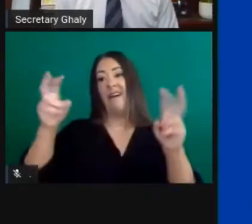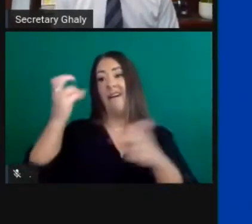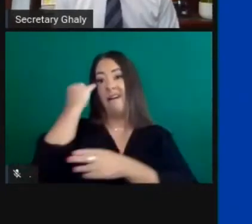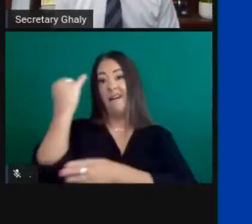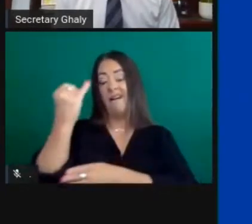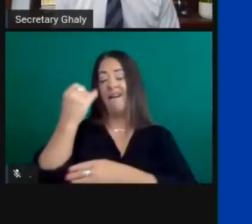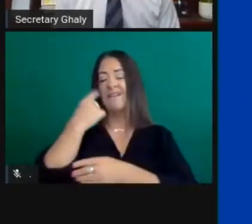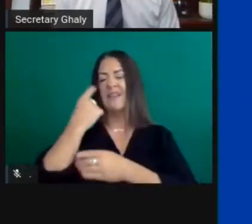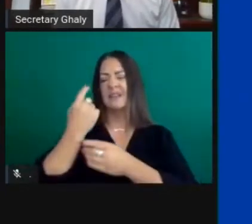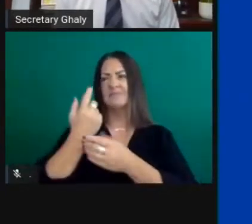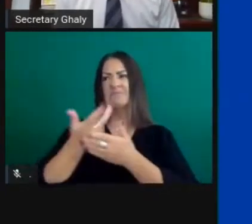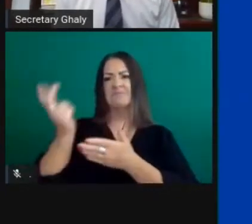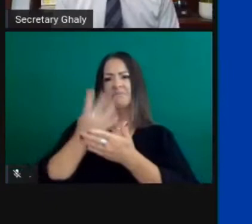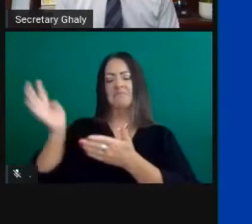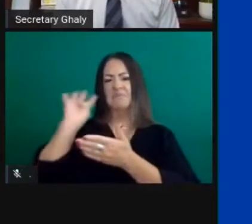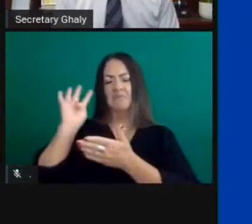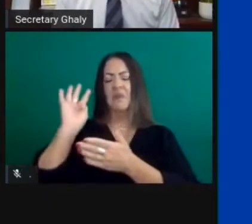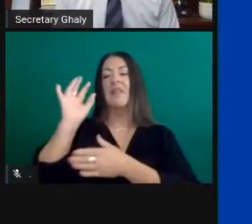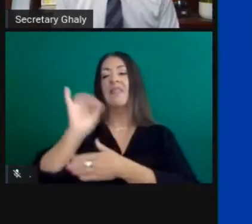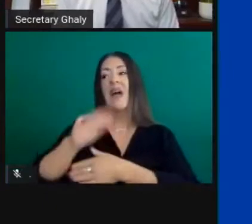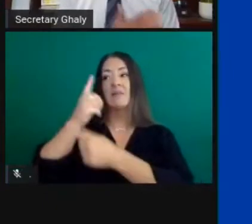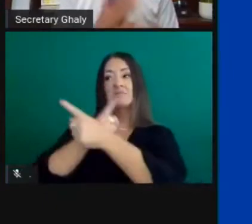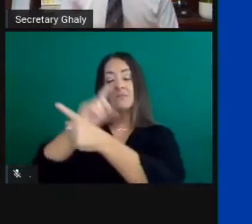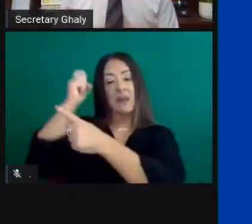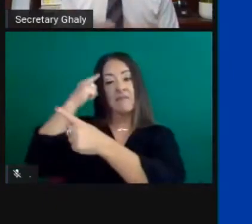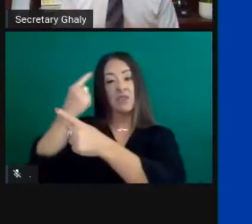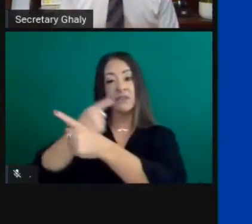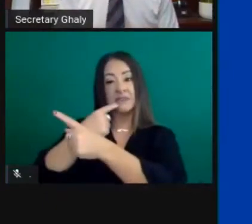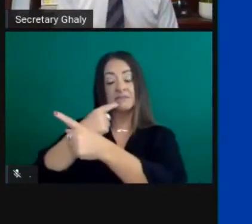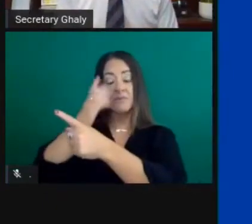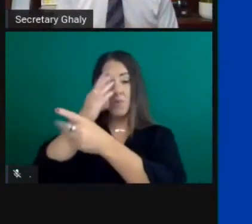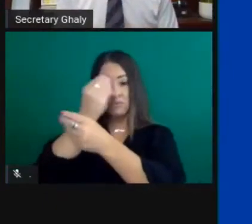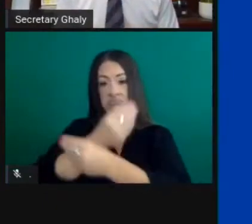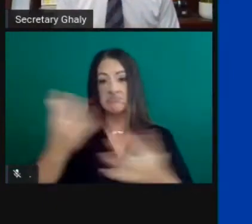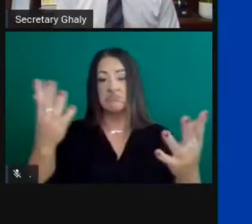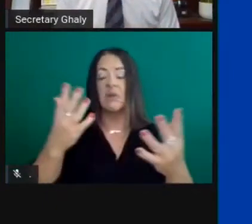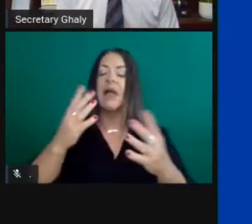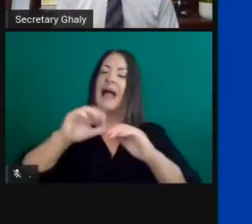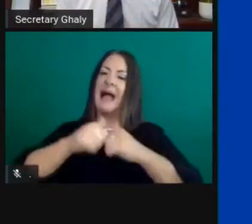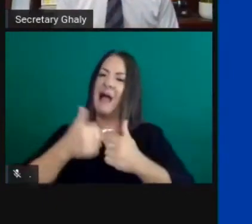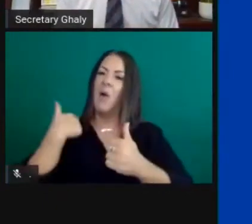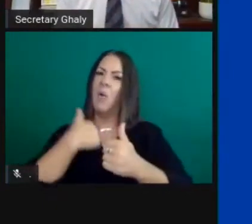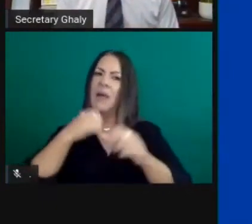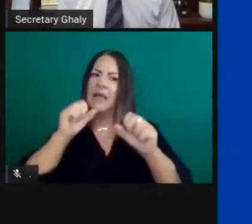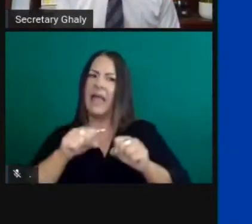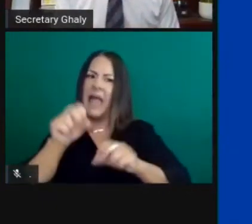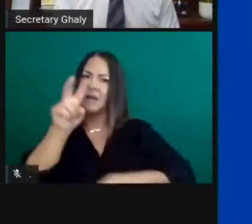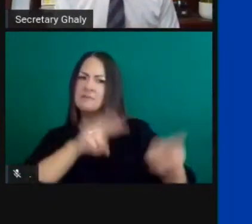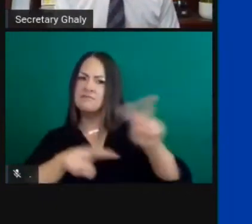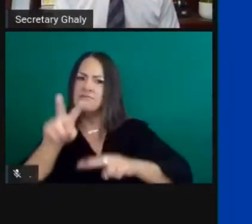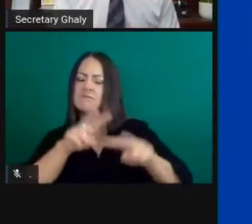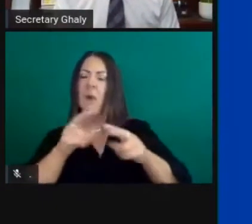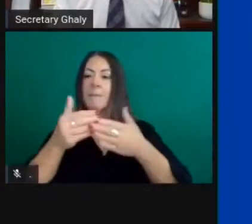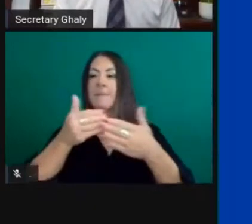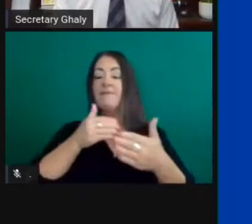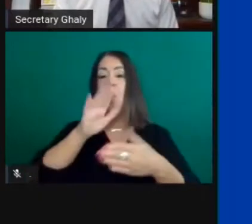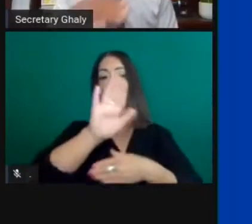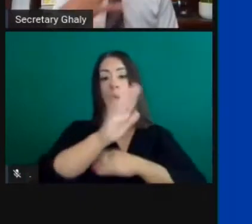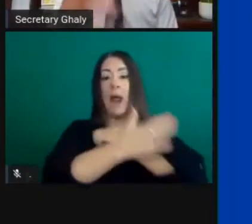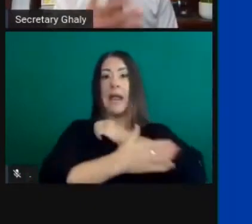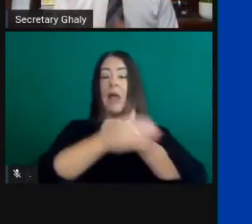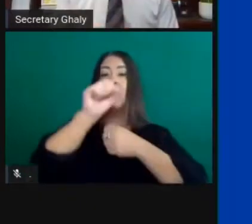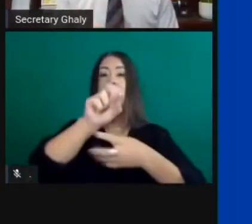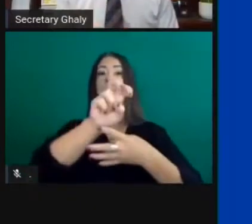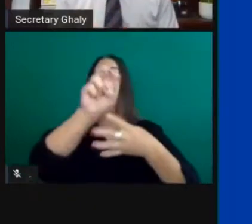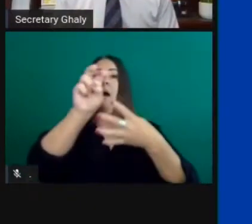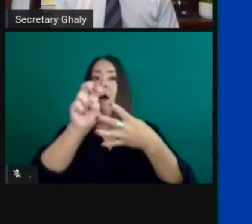that out for us and really looking at how we're going to see movement into the tiers. We had announced,